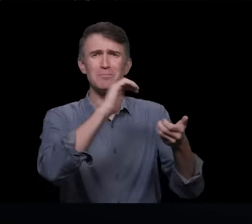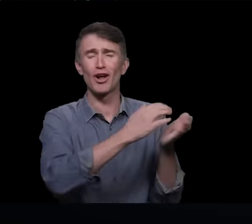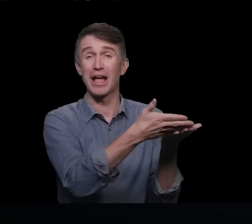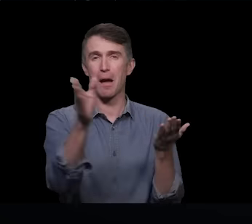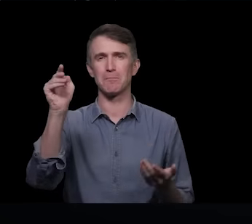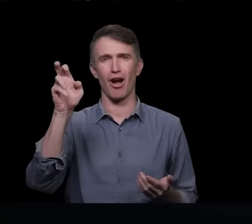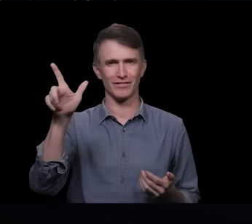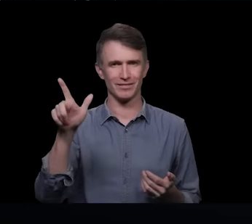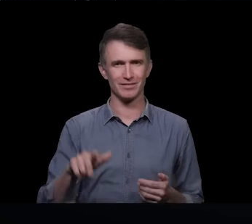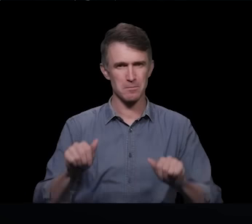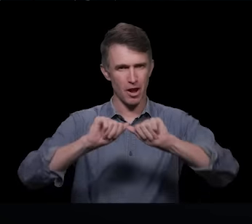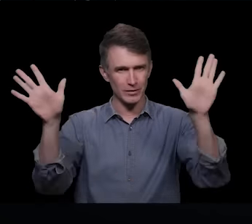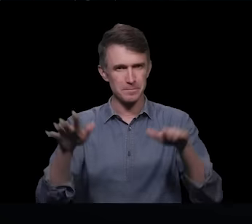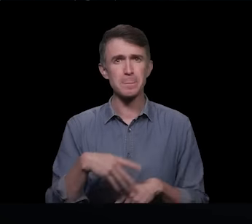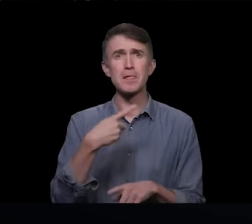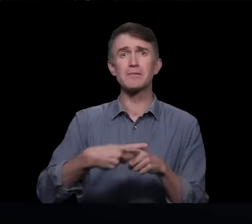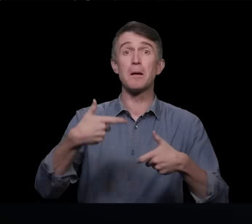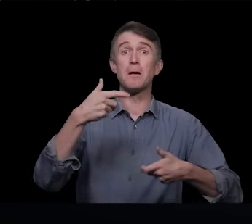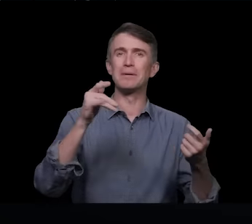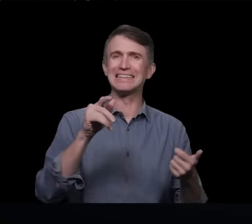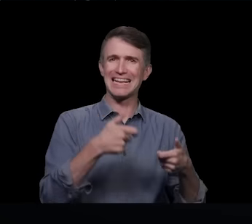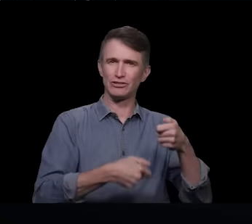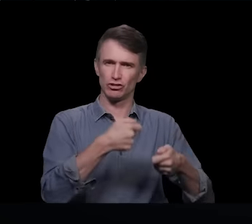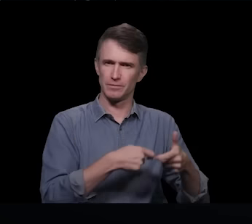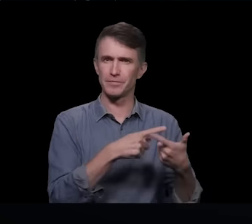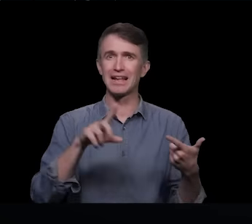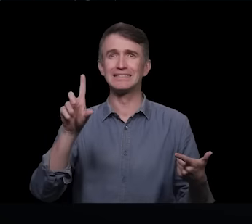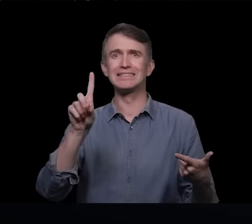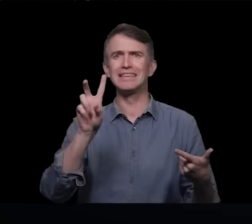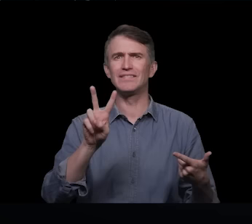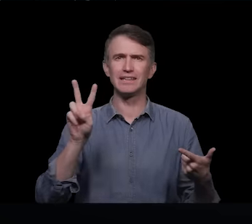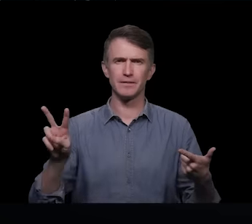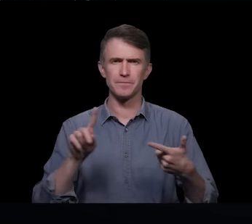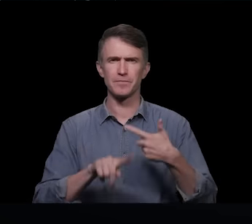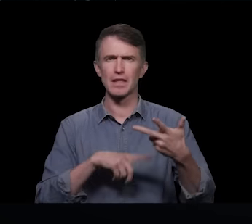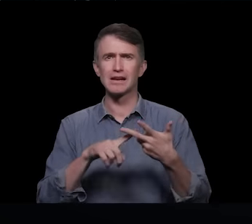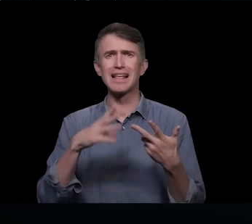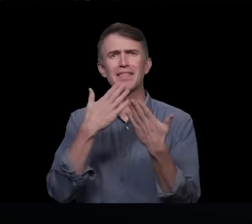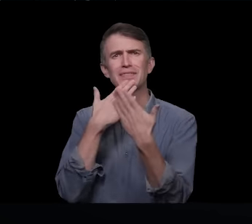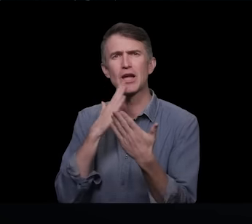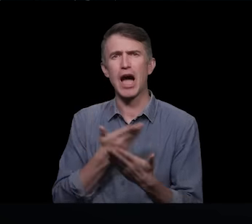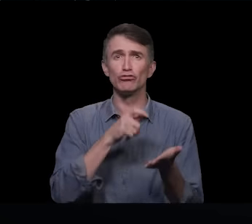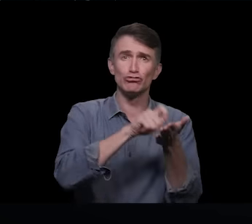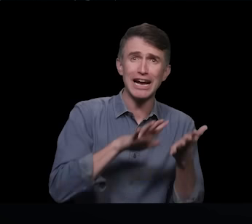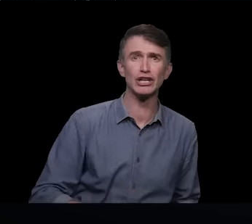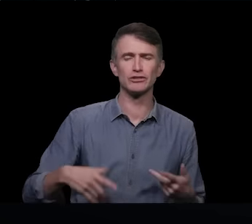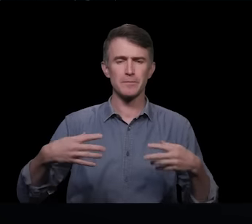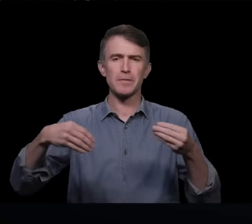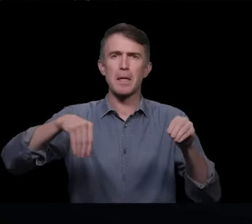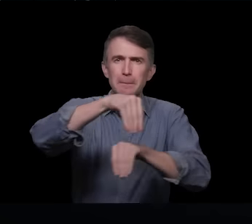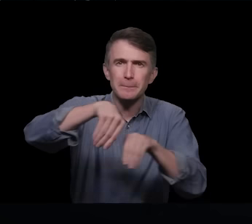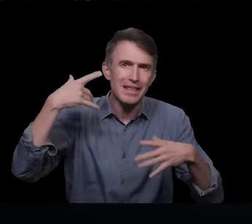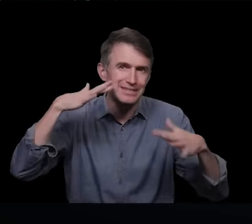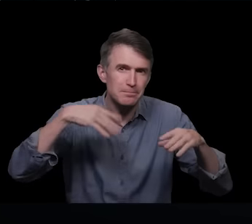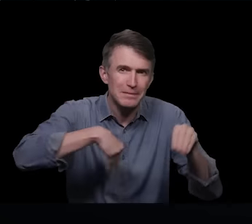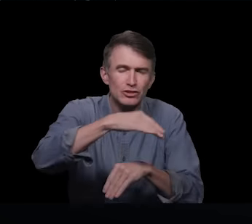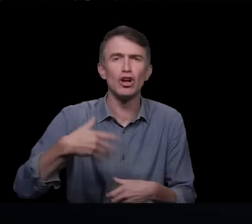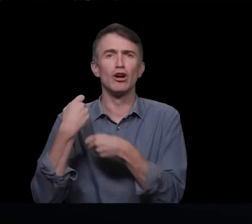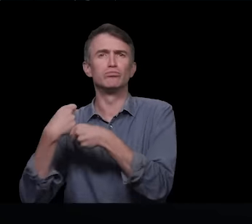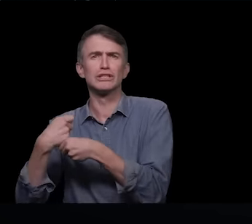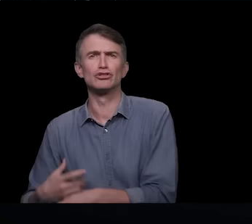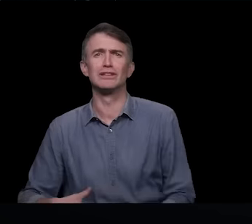Marvel, PlayStation Sound, and DVW. Thank you to our writers, mixers, production,